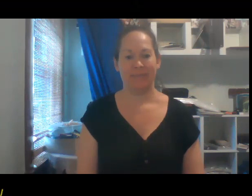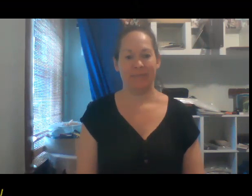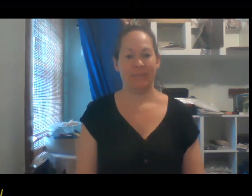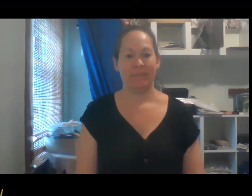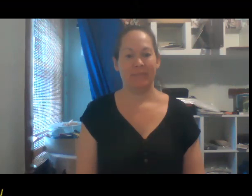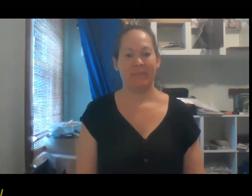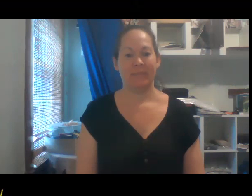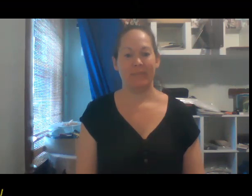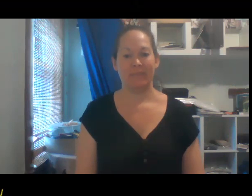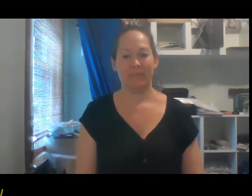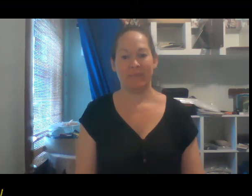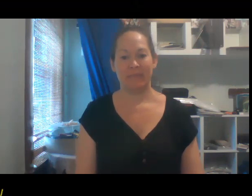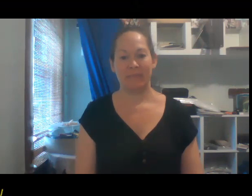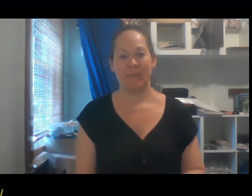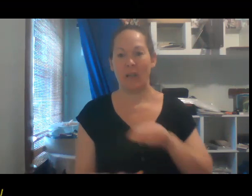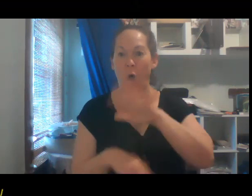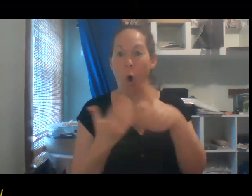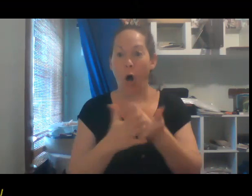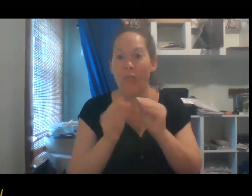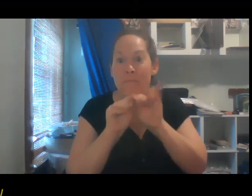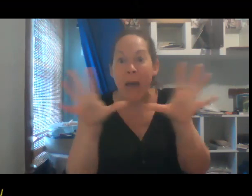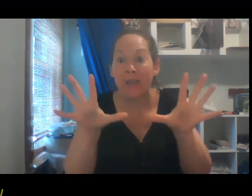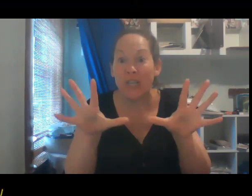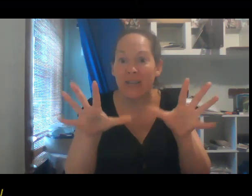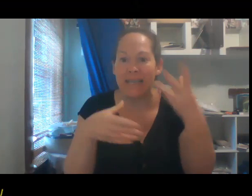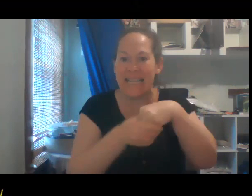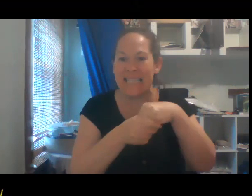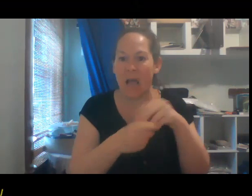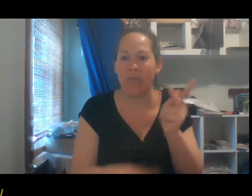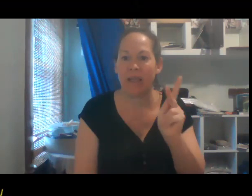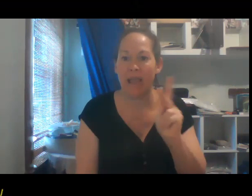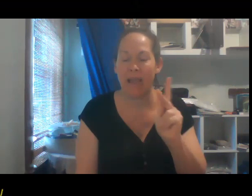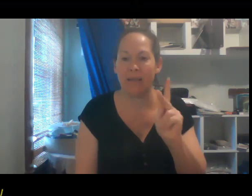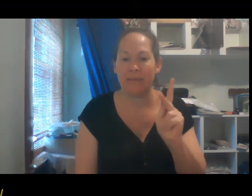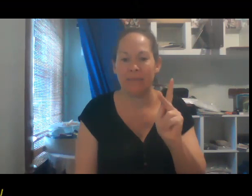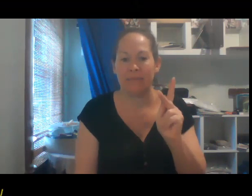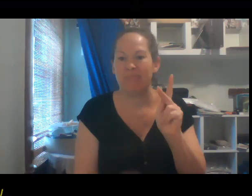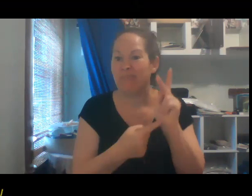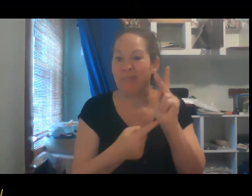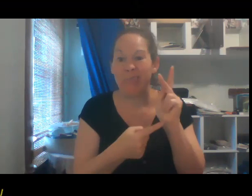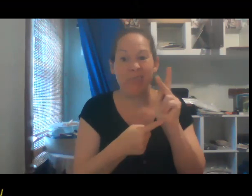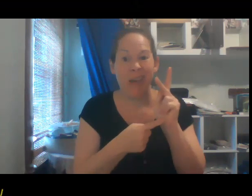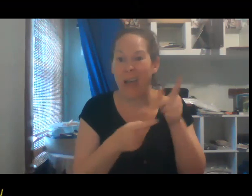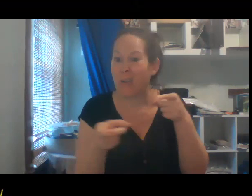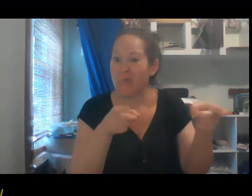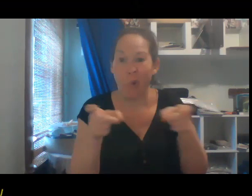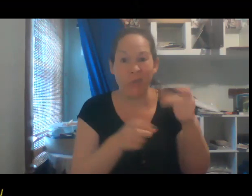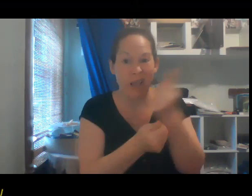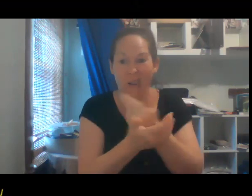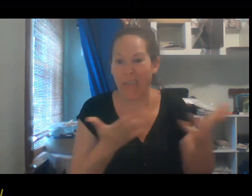All of the magic gets held in the K constant. The K constant controls the rates on everything moving through.